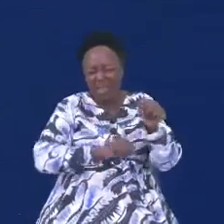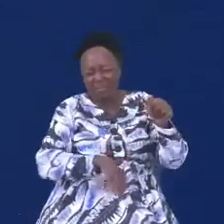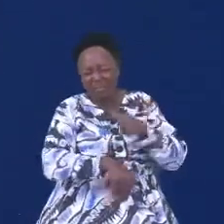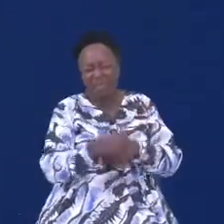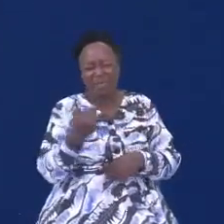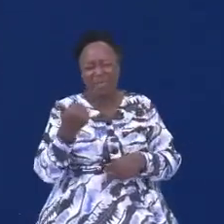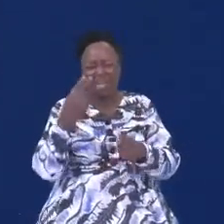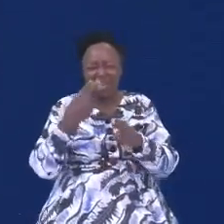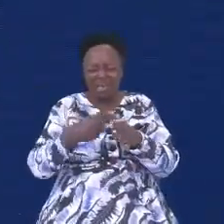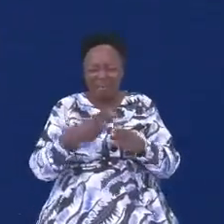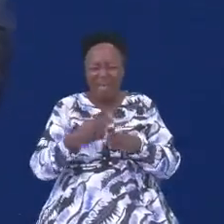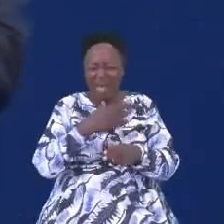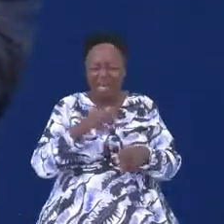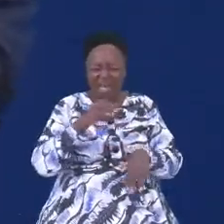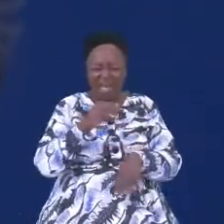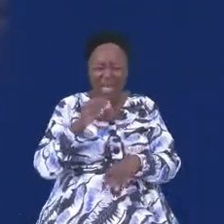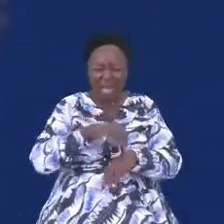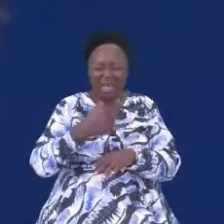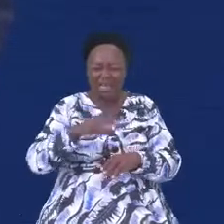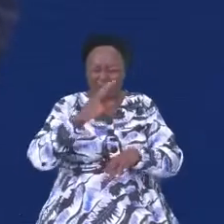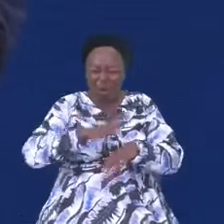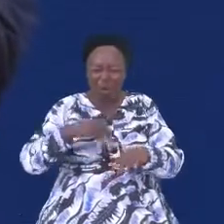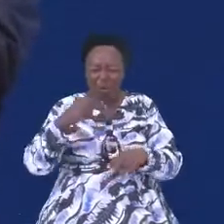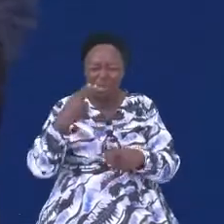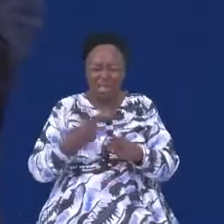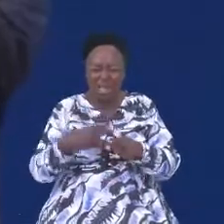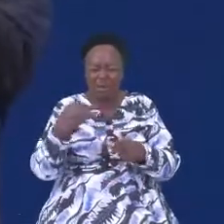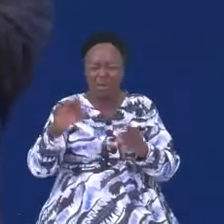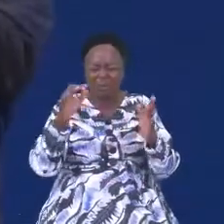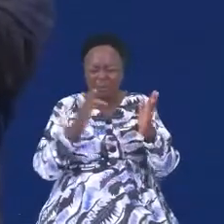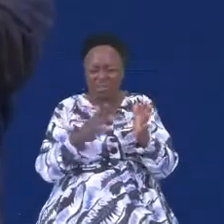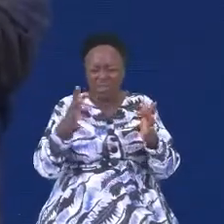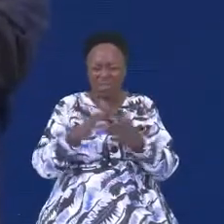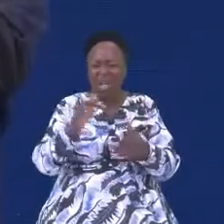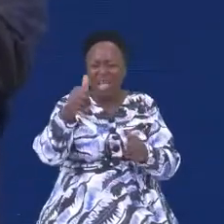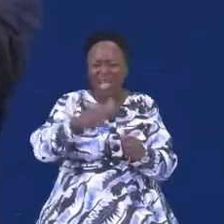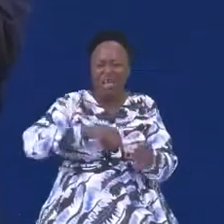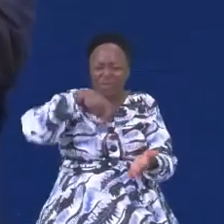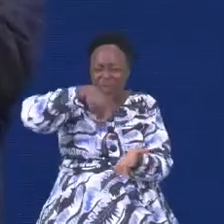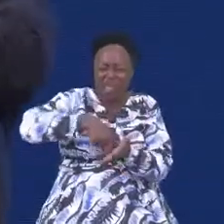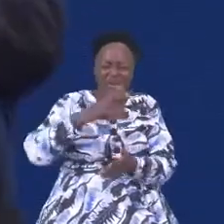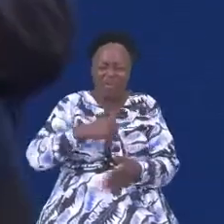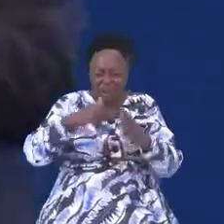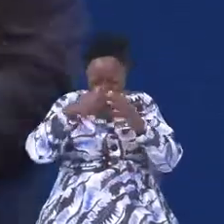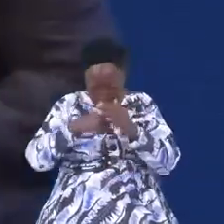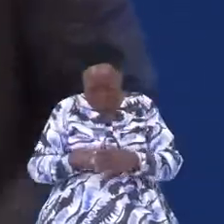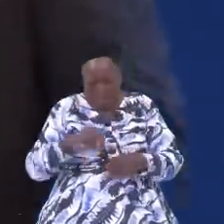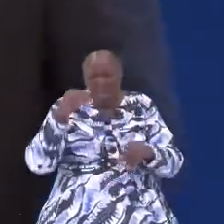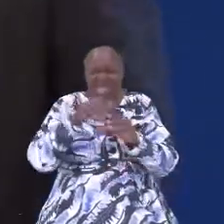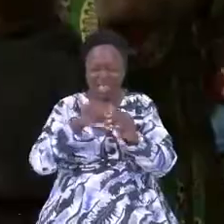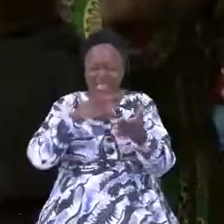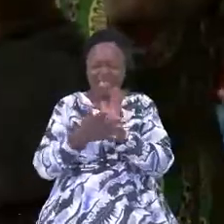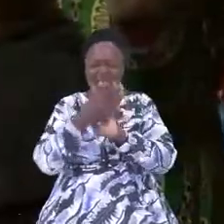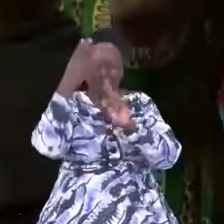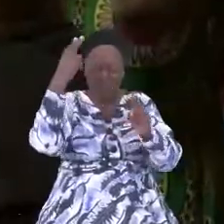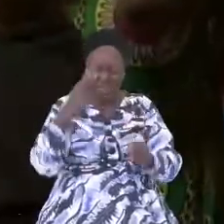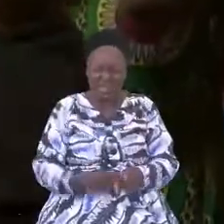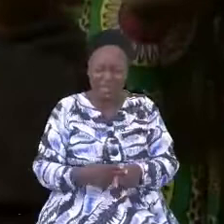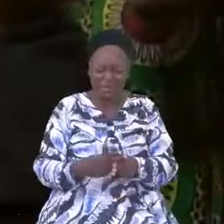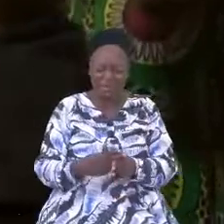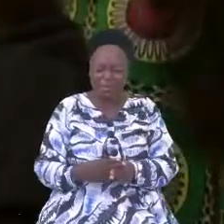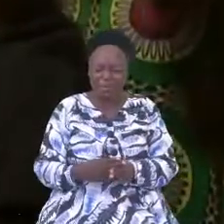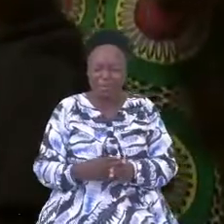name. And at the mention of the name of Jesus, every knee will bow in Jesus'